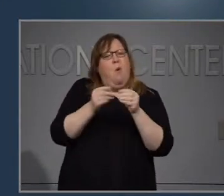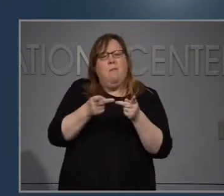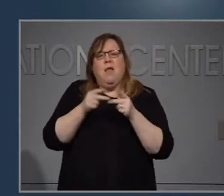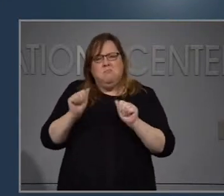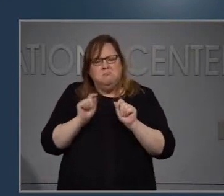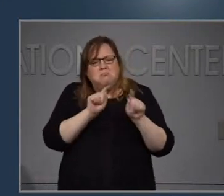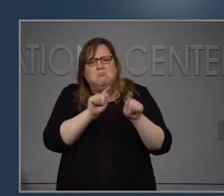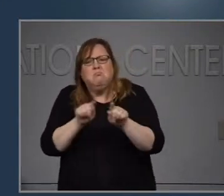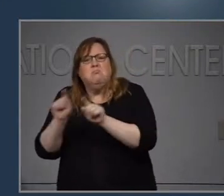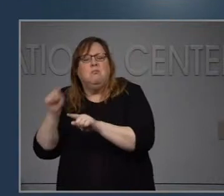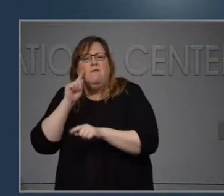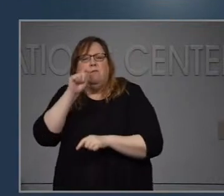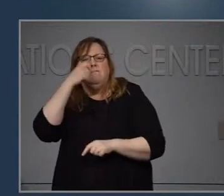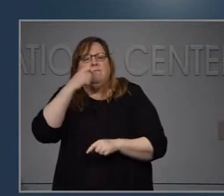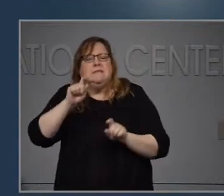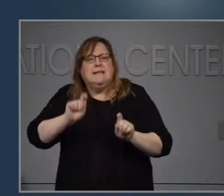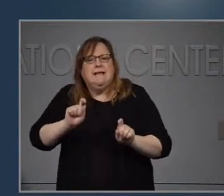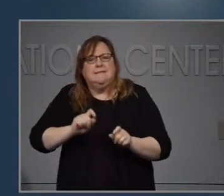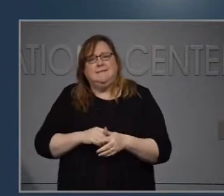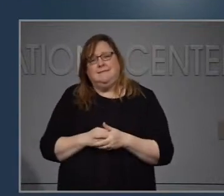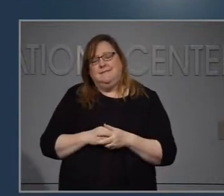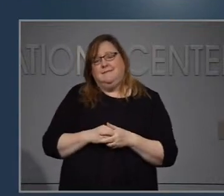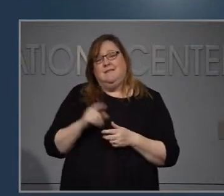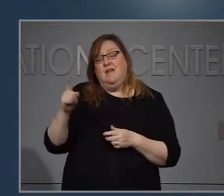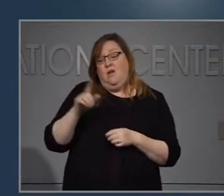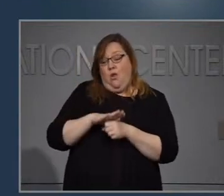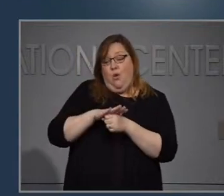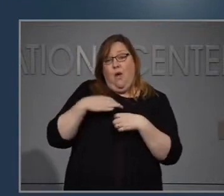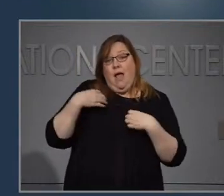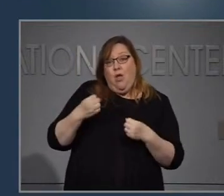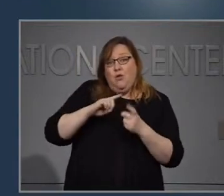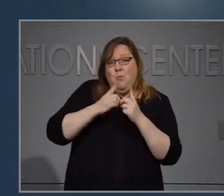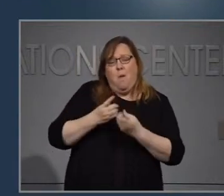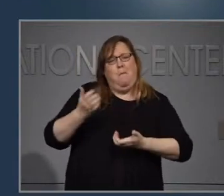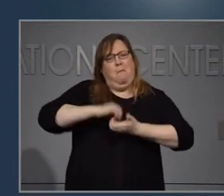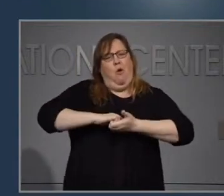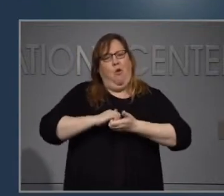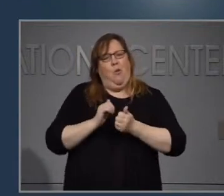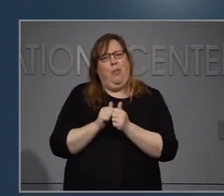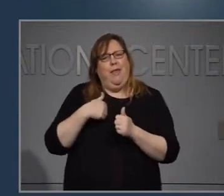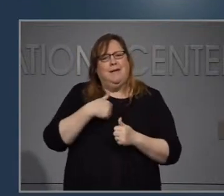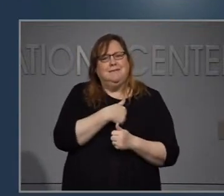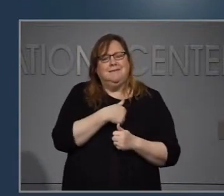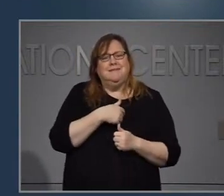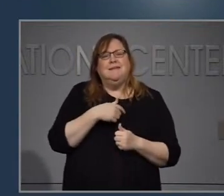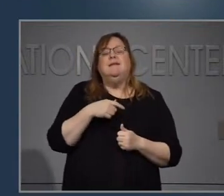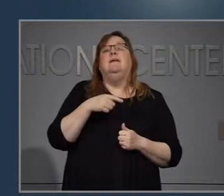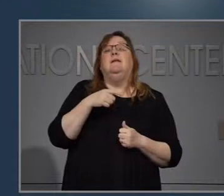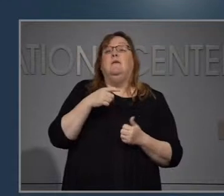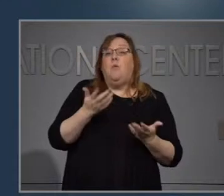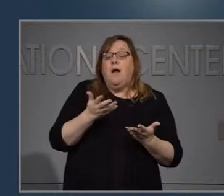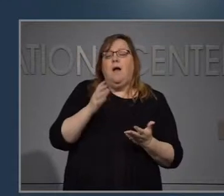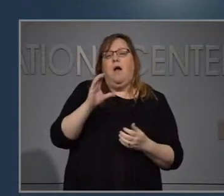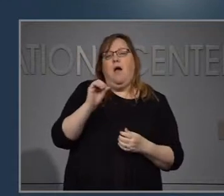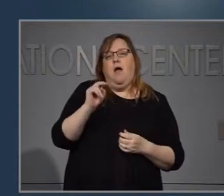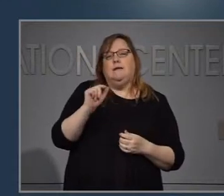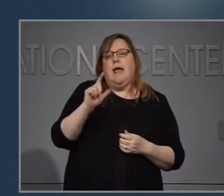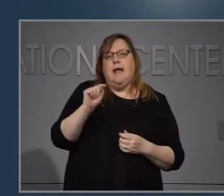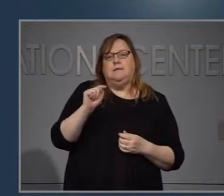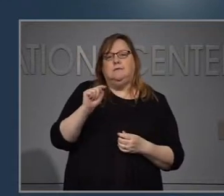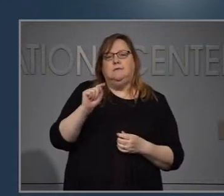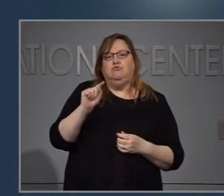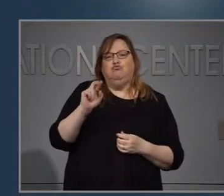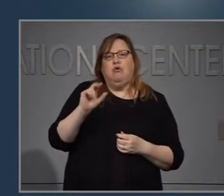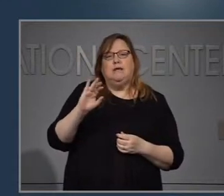meet those ongoing needs. These COVID-19 community team members reflect the diversity of the communities they serve, and almost half that have been hired